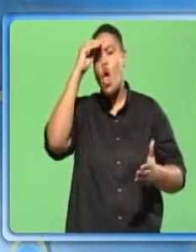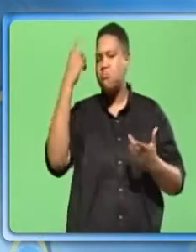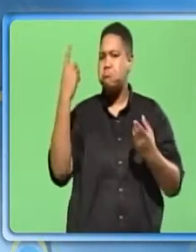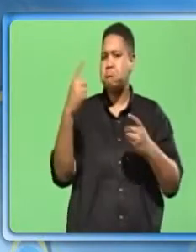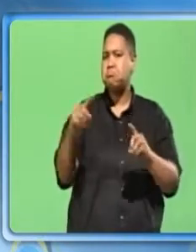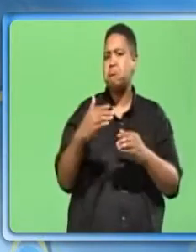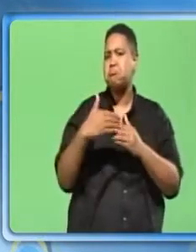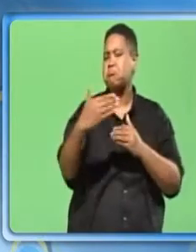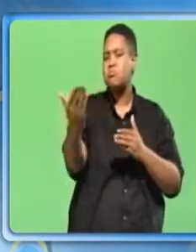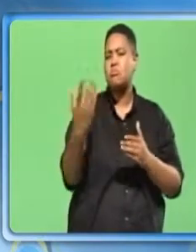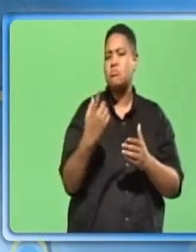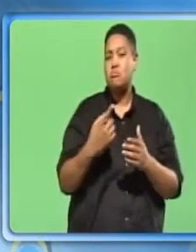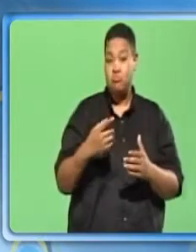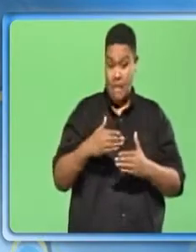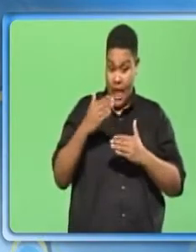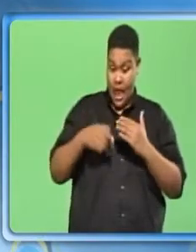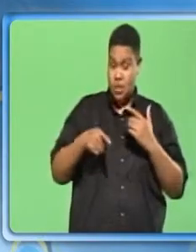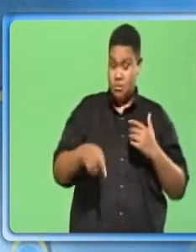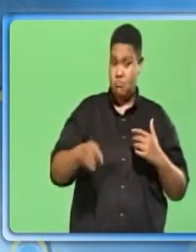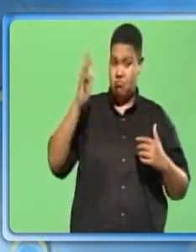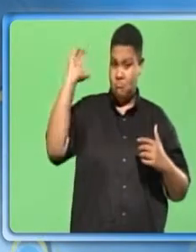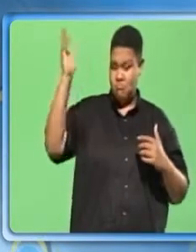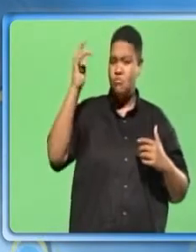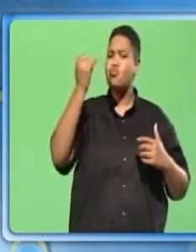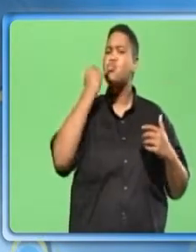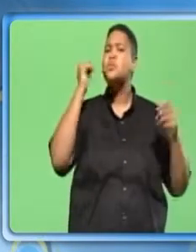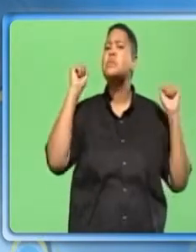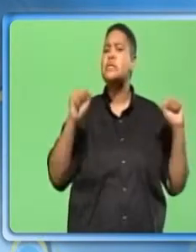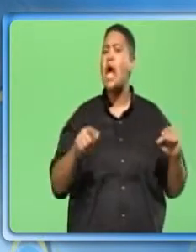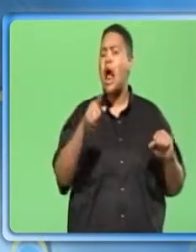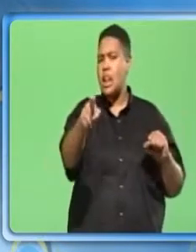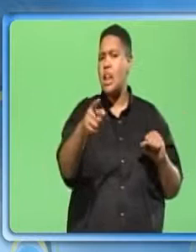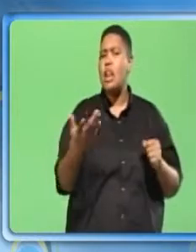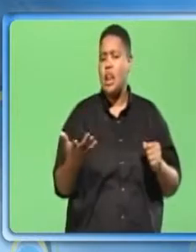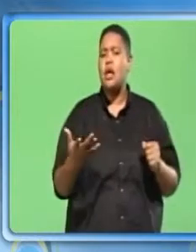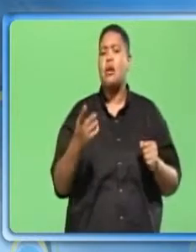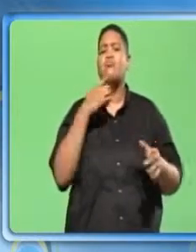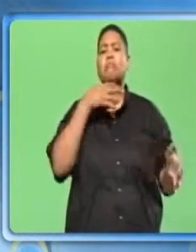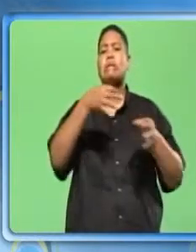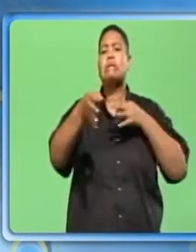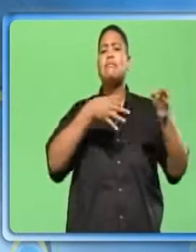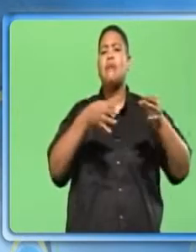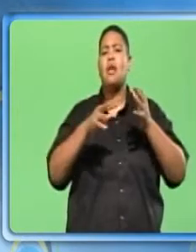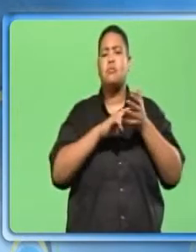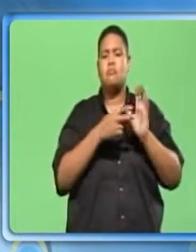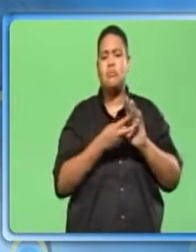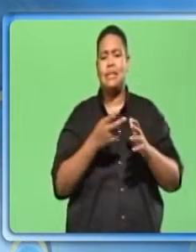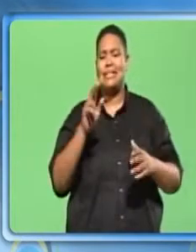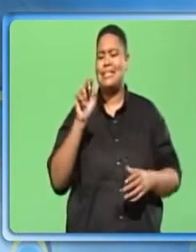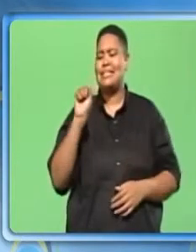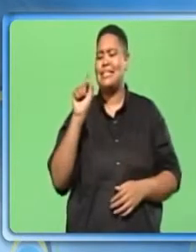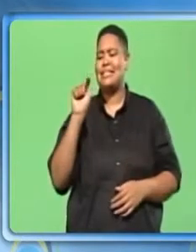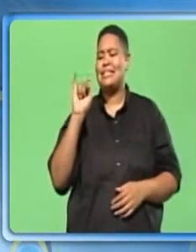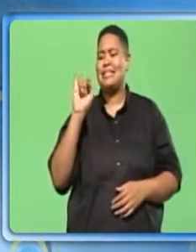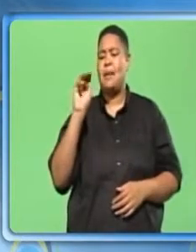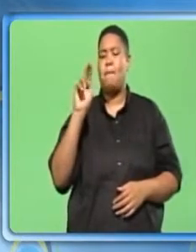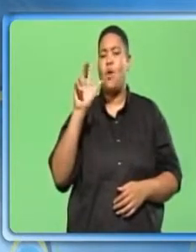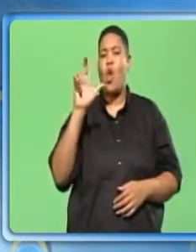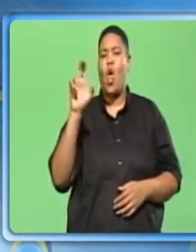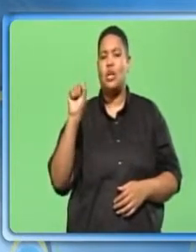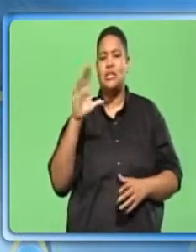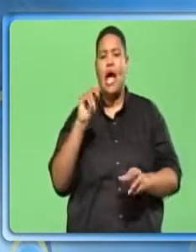outcomes. At the end of this section, you should be able to define the terms stimulus and